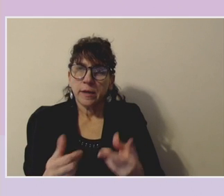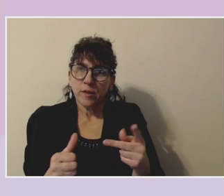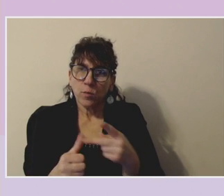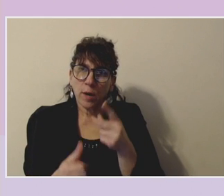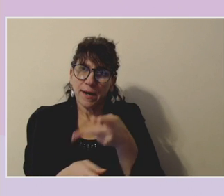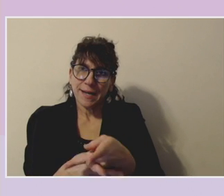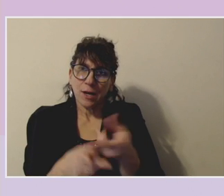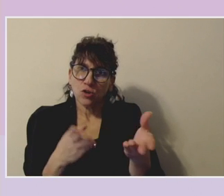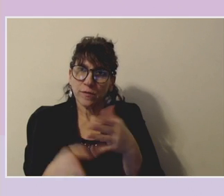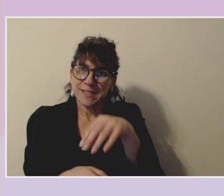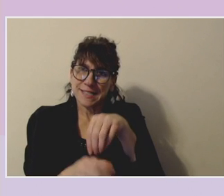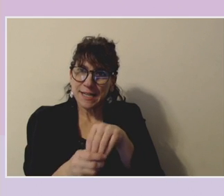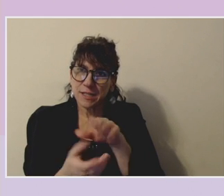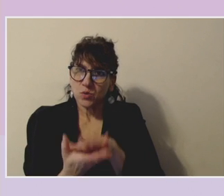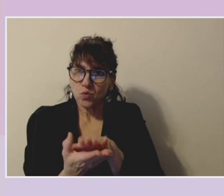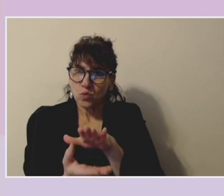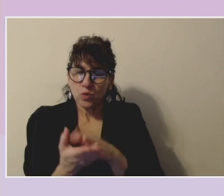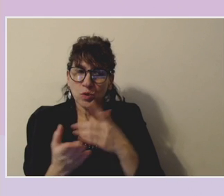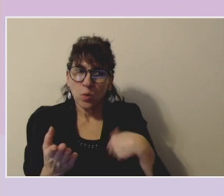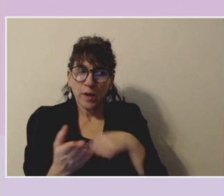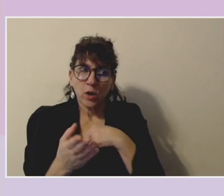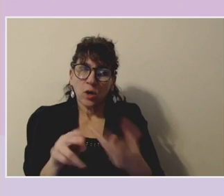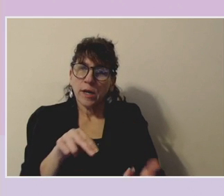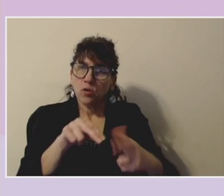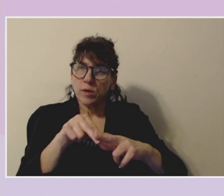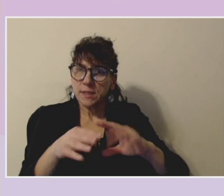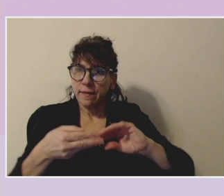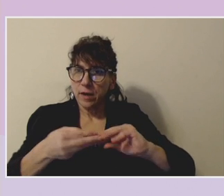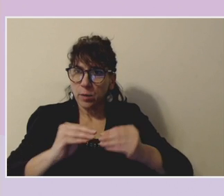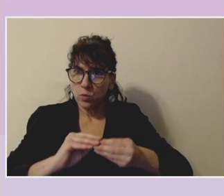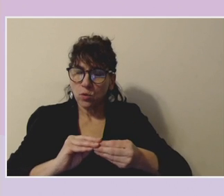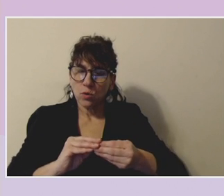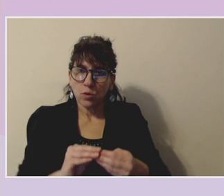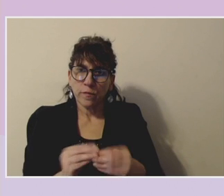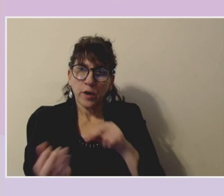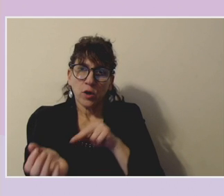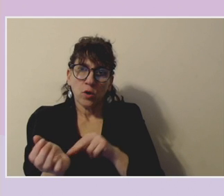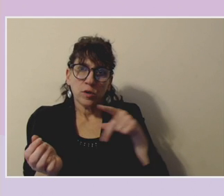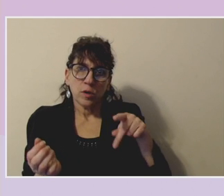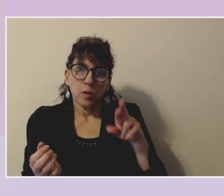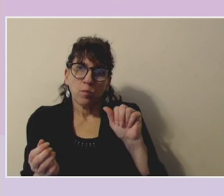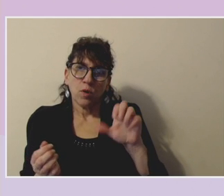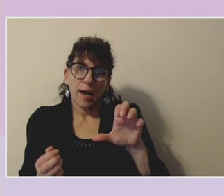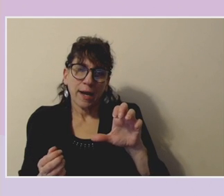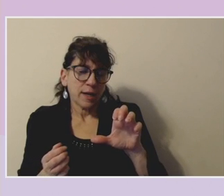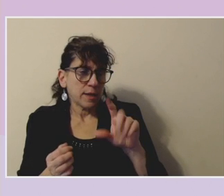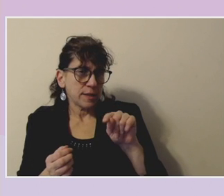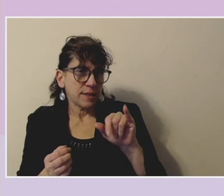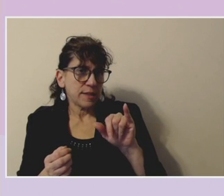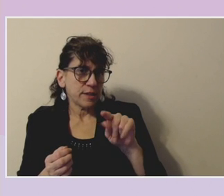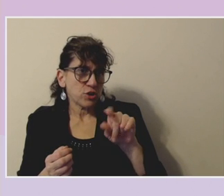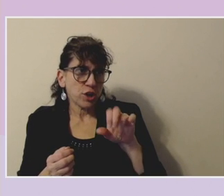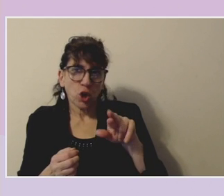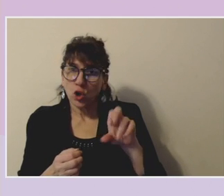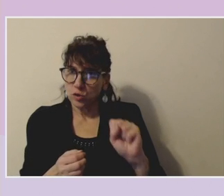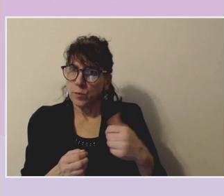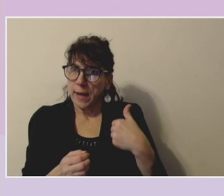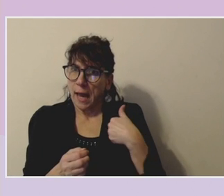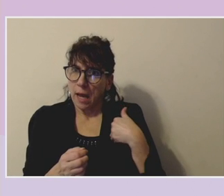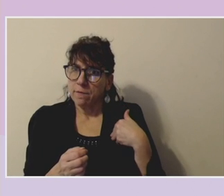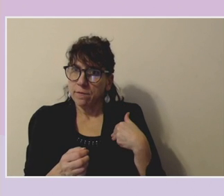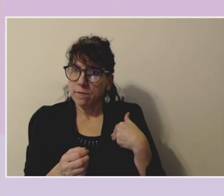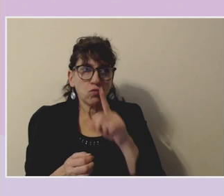So we are actually expanding the number of nurse practitioners that we will have in our districts, with really a focus on